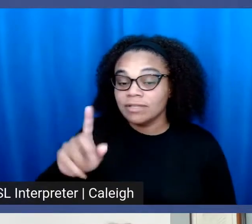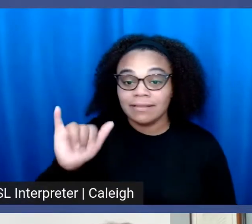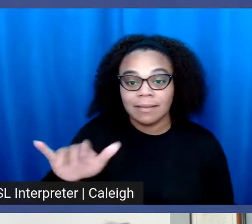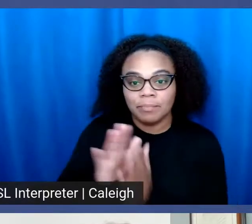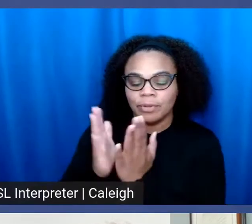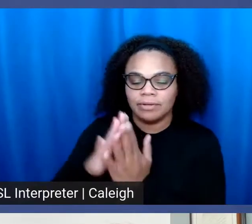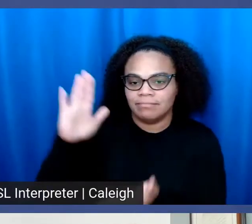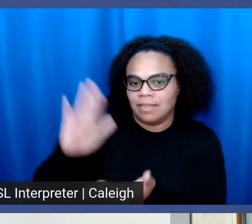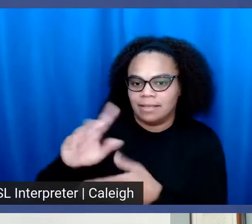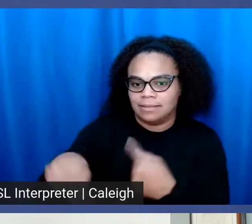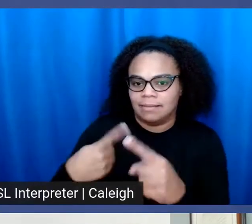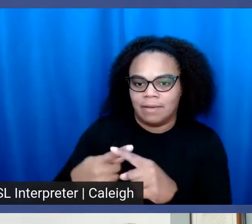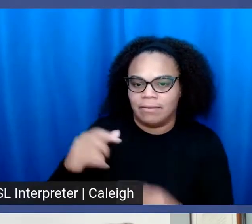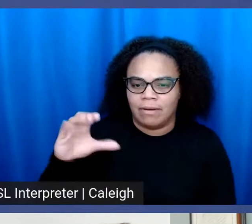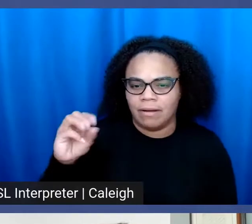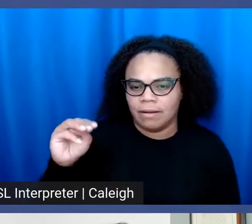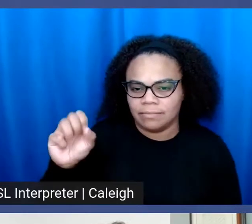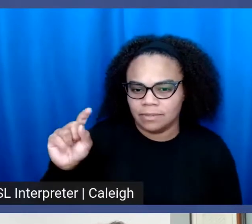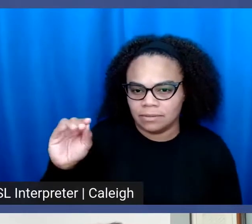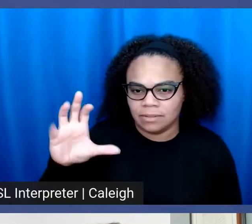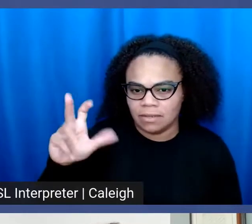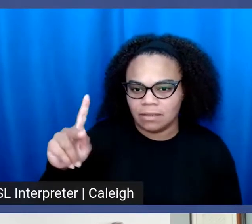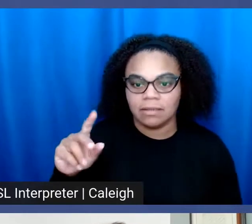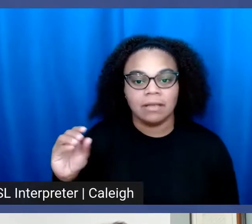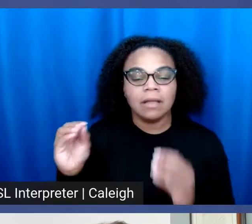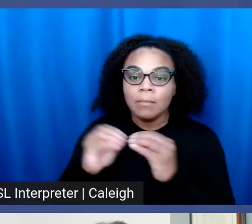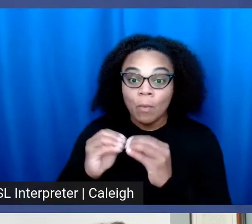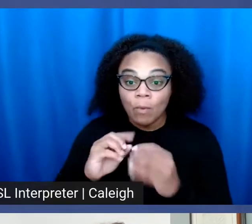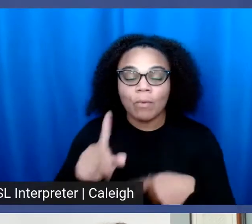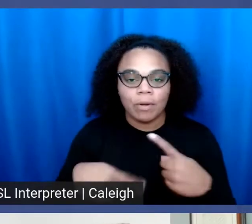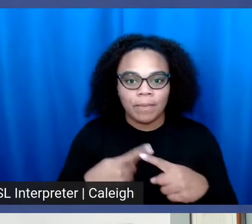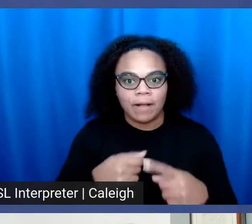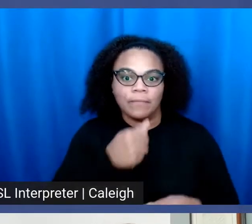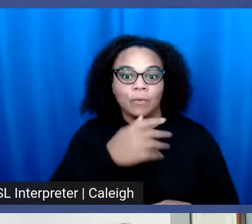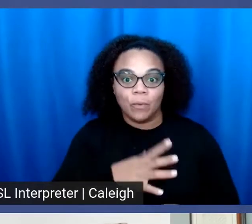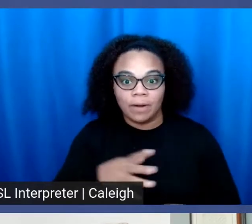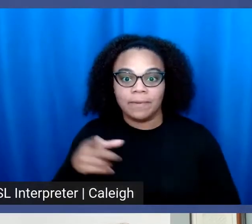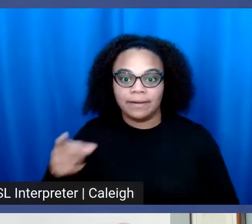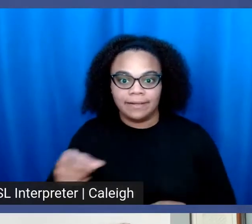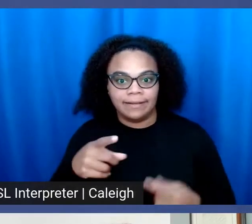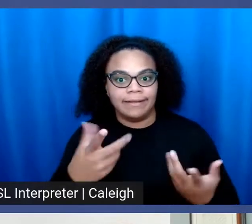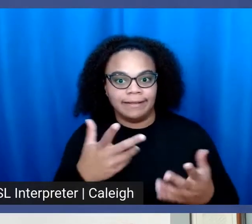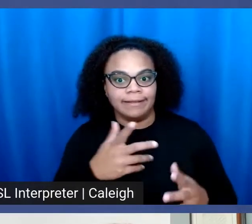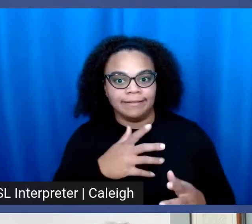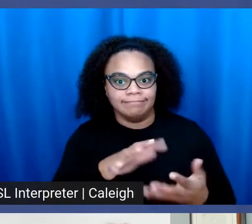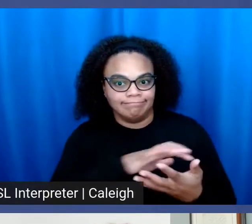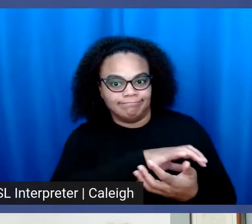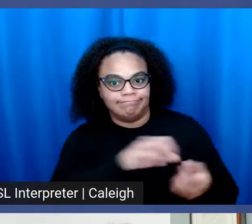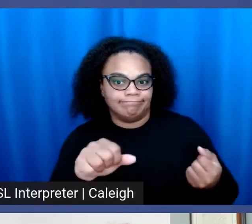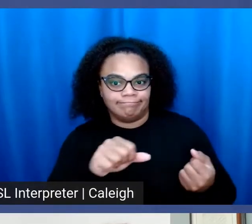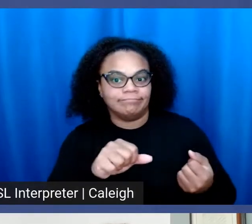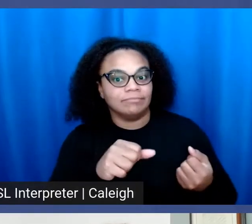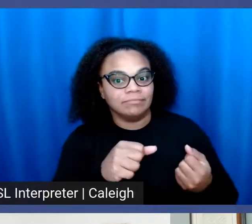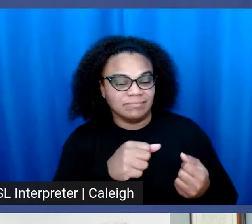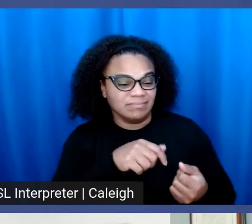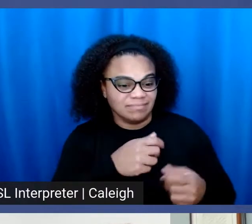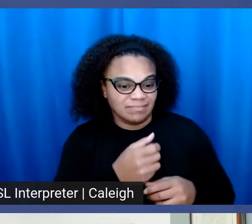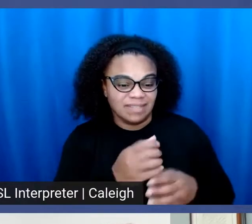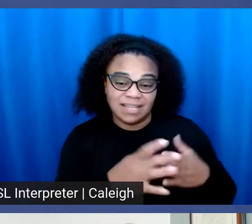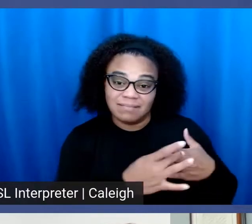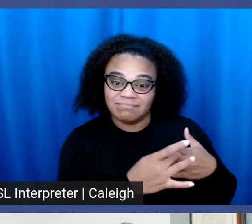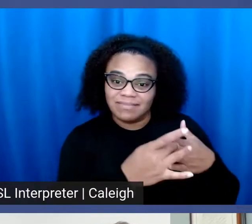that he targeted, that he drove in some tragic instances to suicide by his dogged attempt to stop them from talking